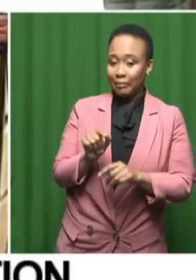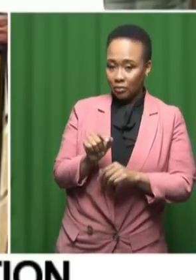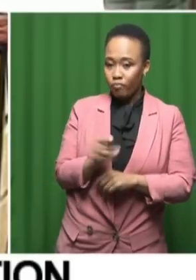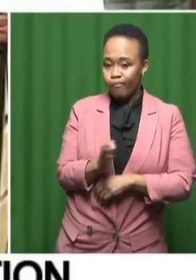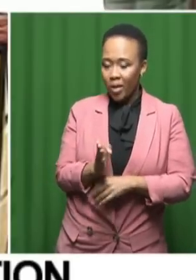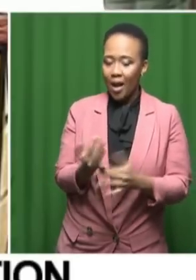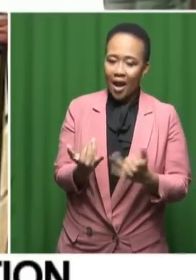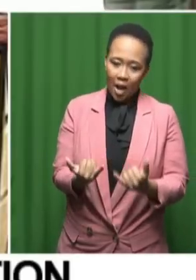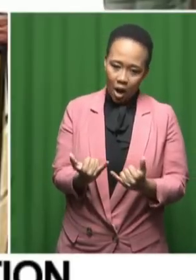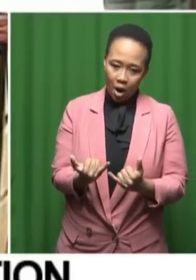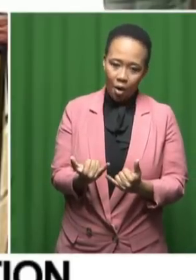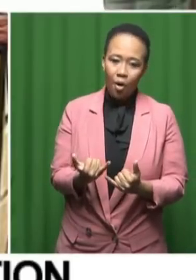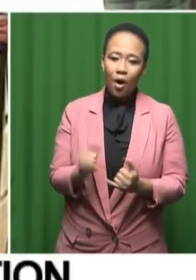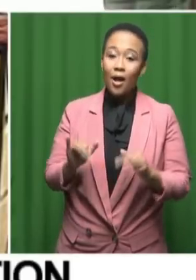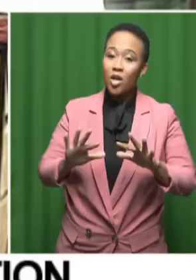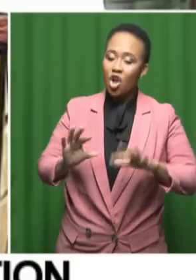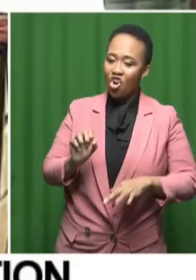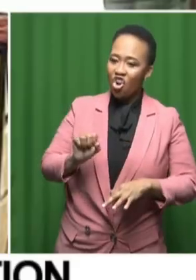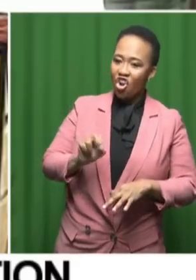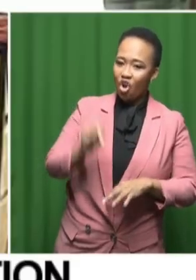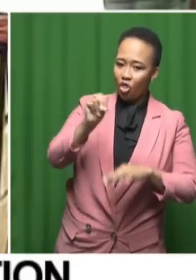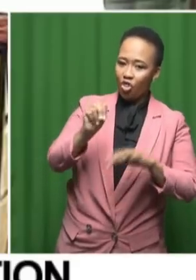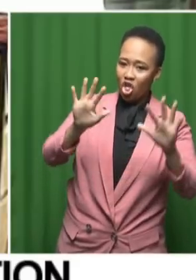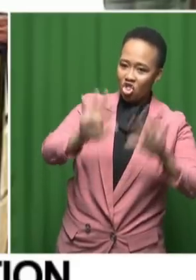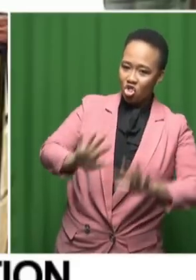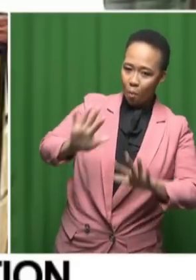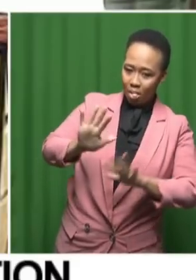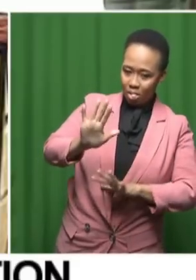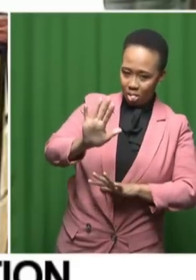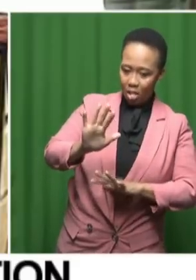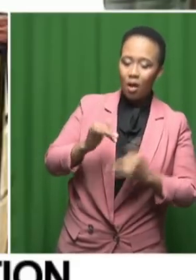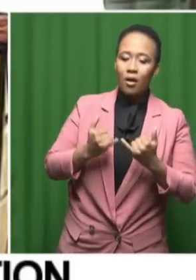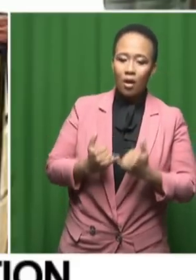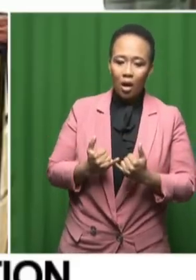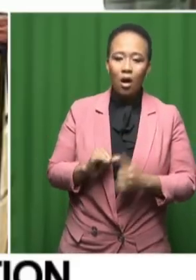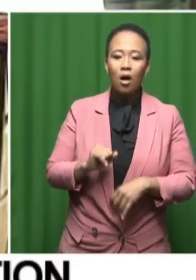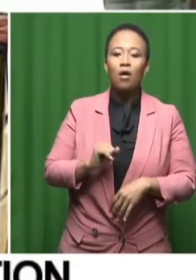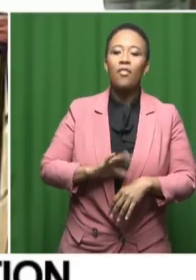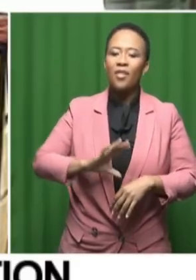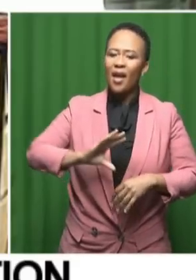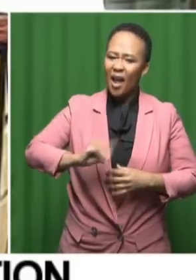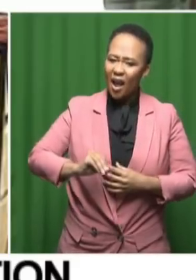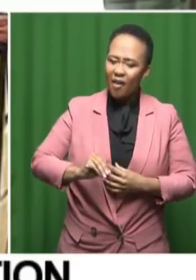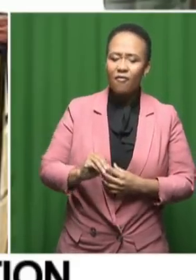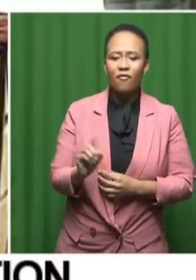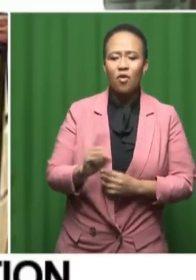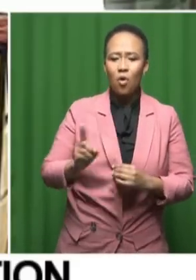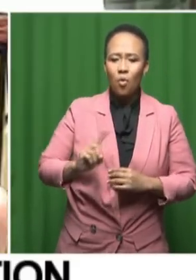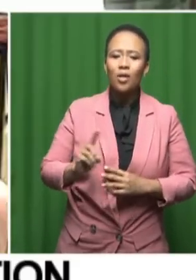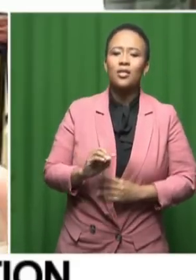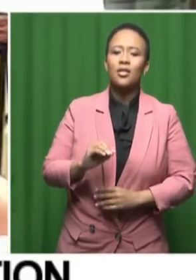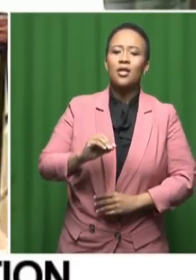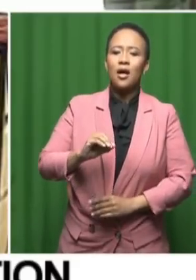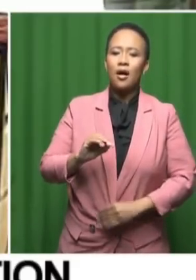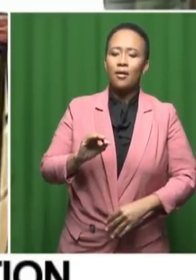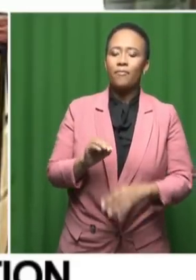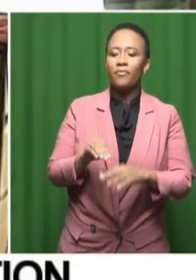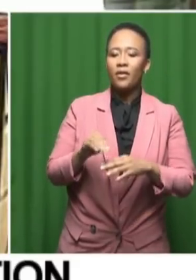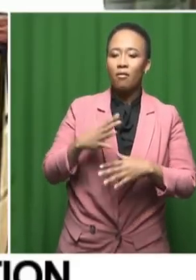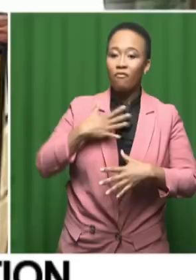the situation is slightly different than global south, which is us, because they have winters. They have very severe winters, which is keeping